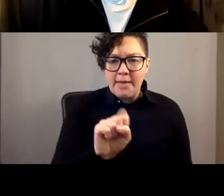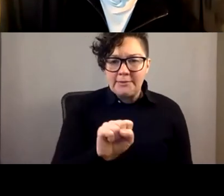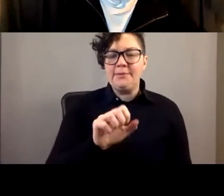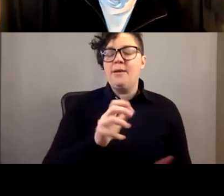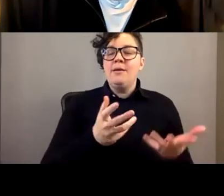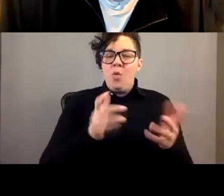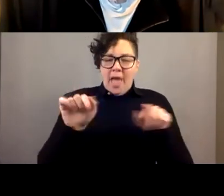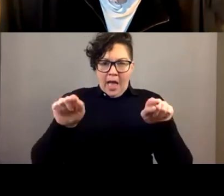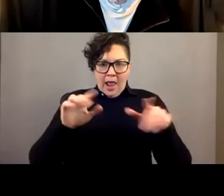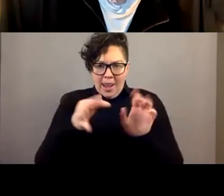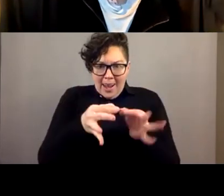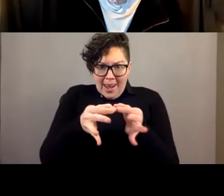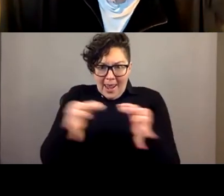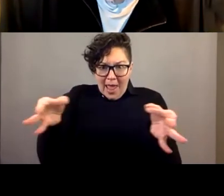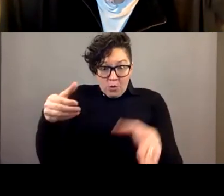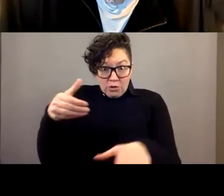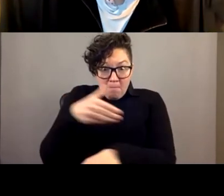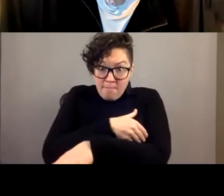it's, exacerbated